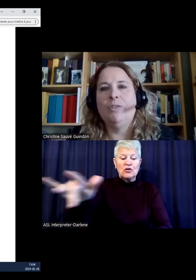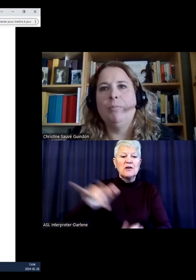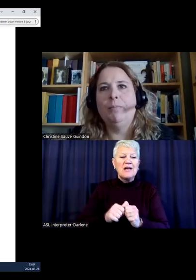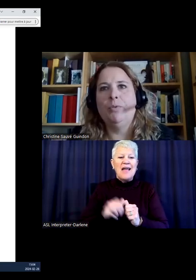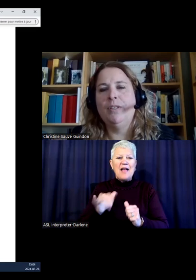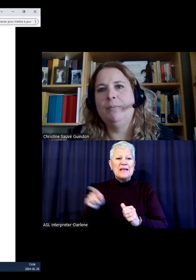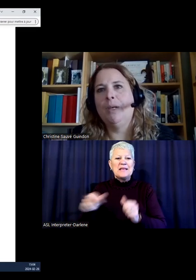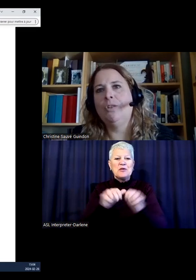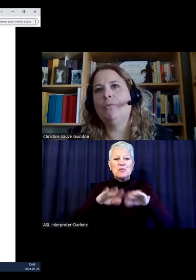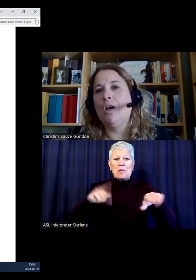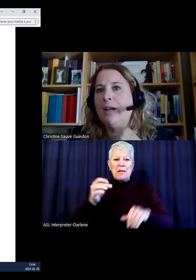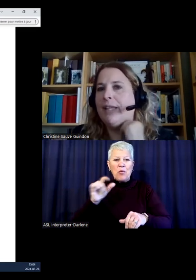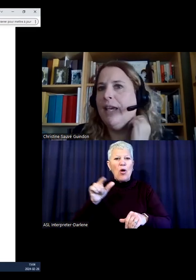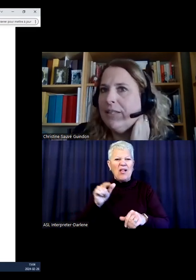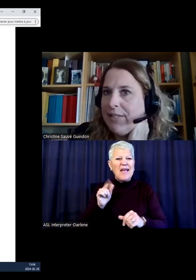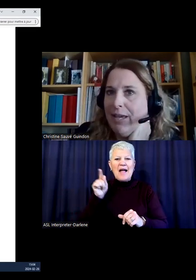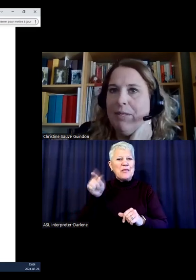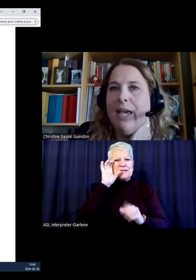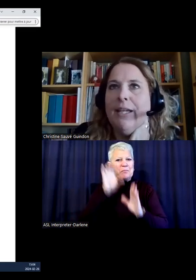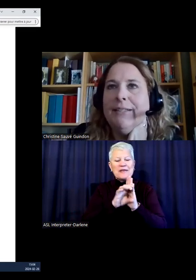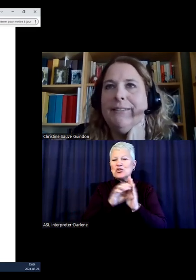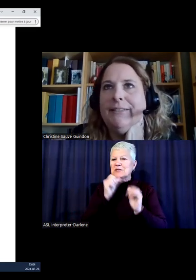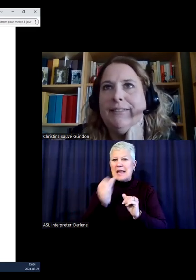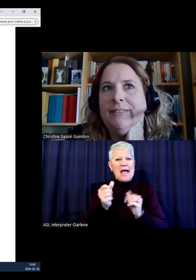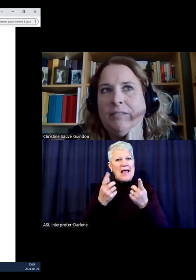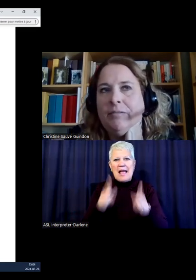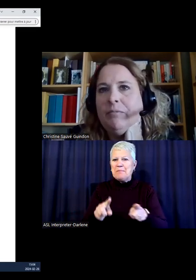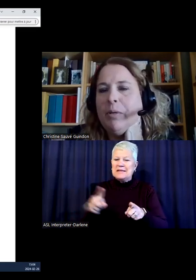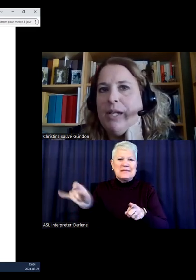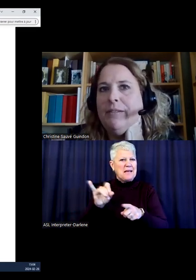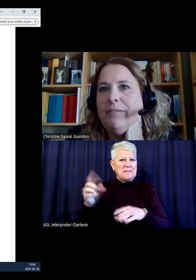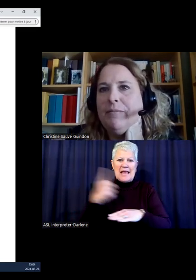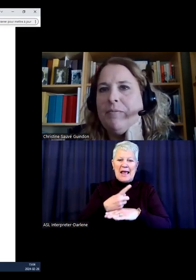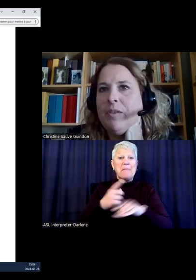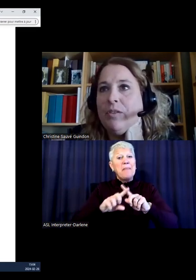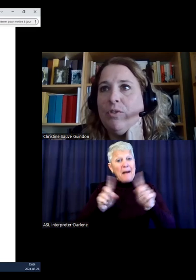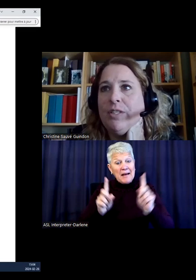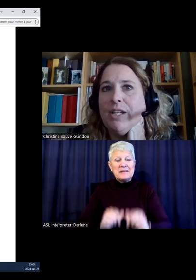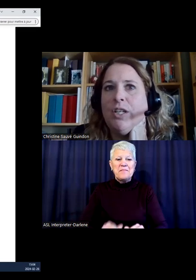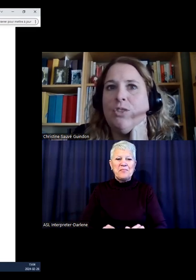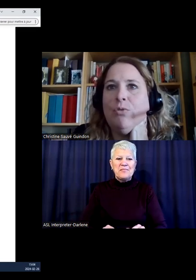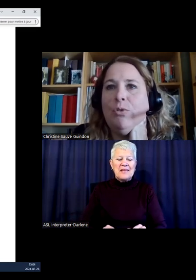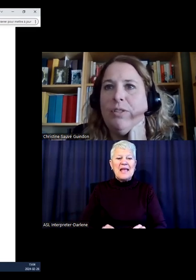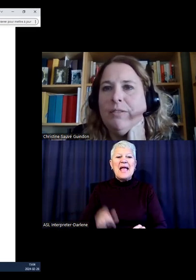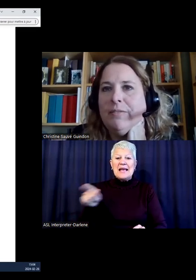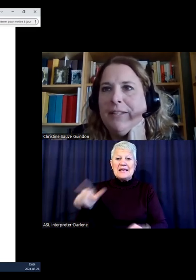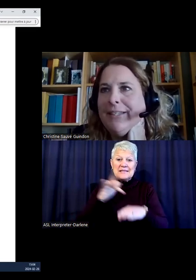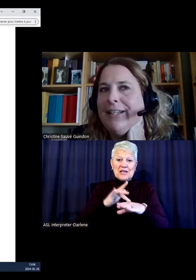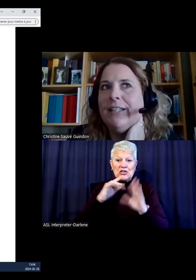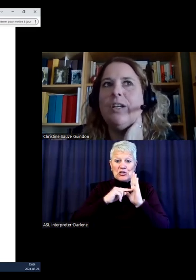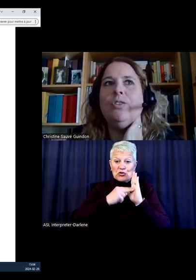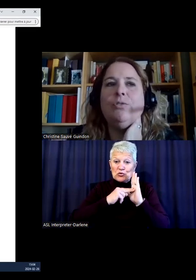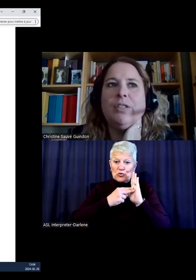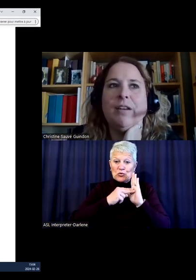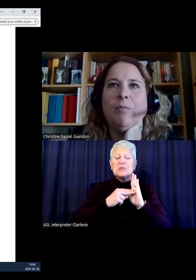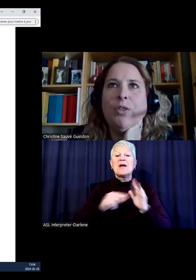That's him at the swimming pool. These pictures were not taken the same day, but he's touching at screws.